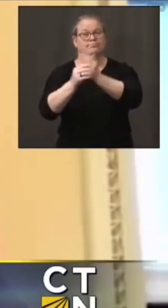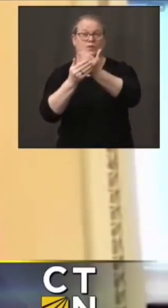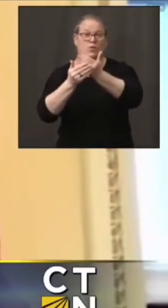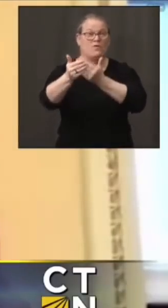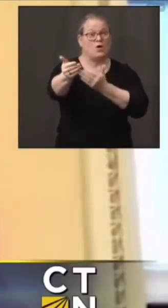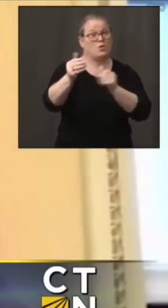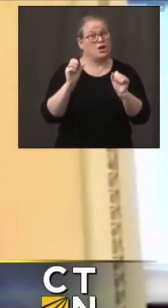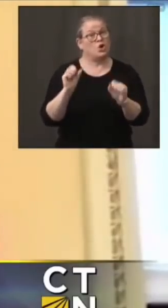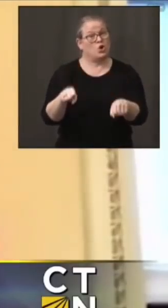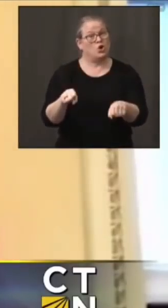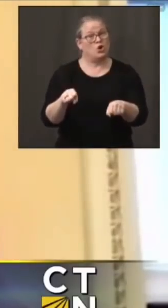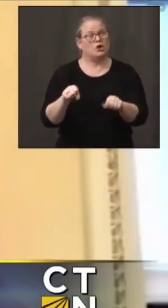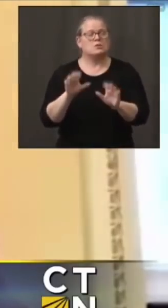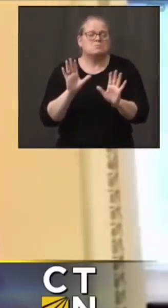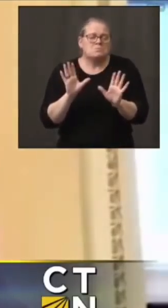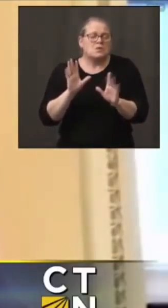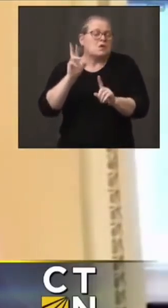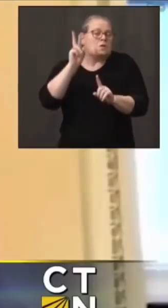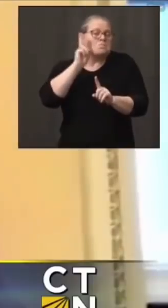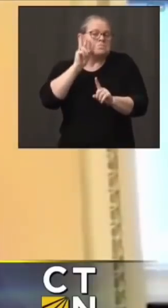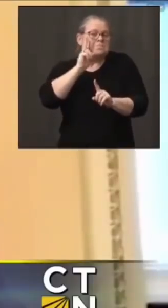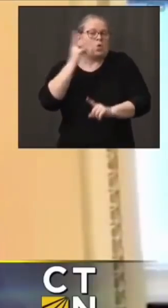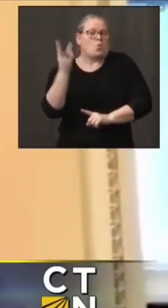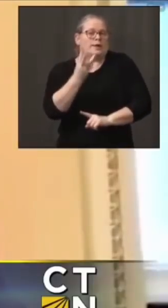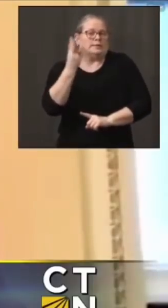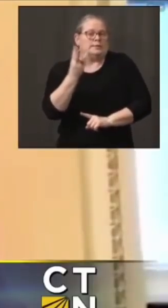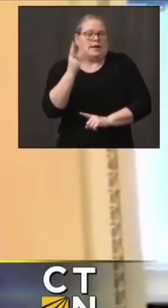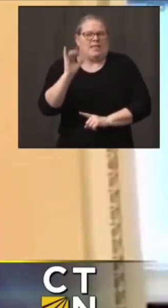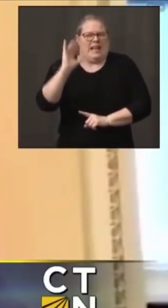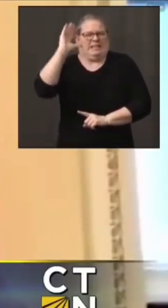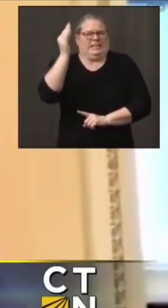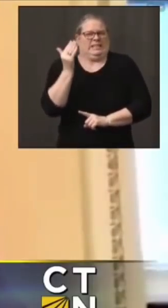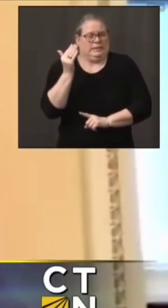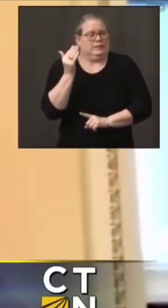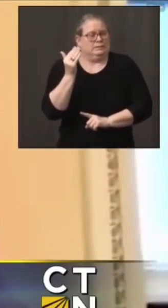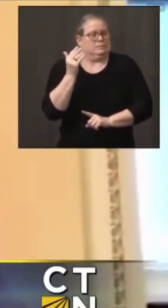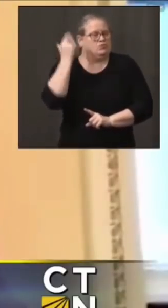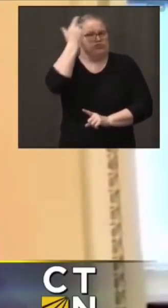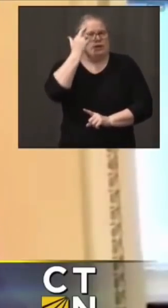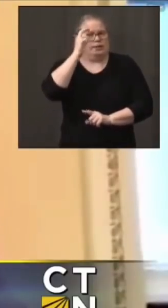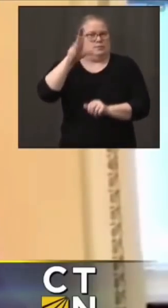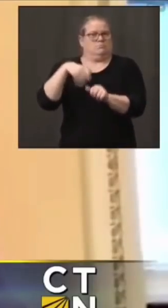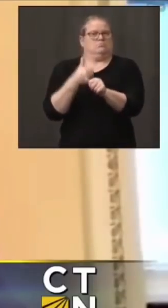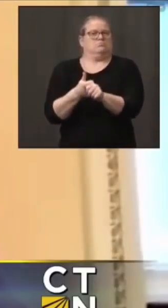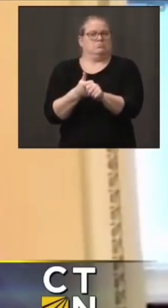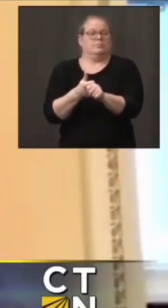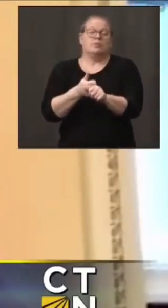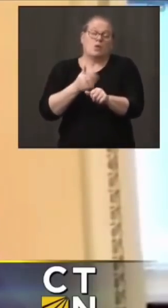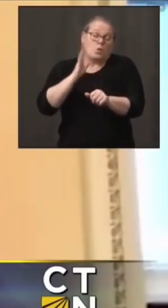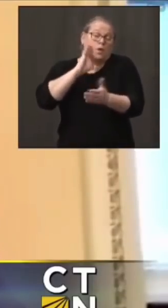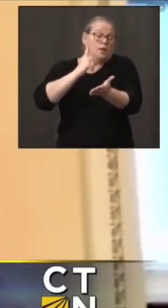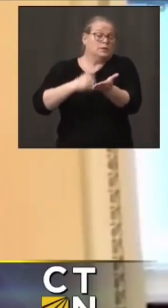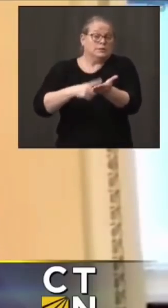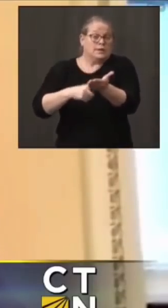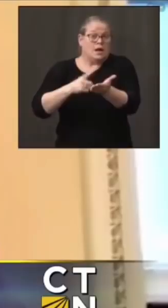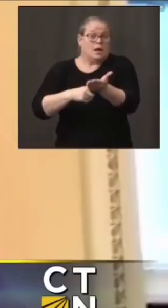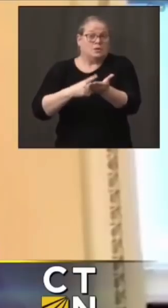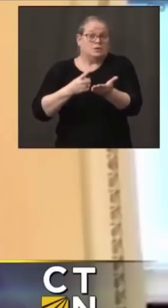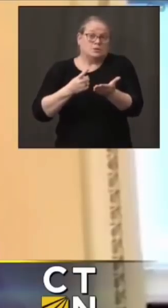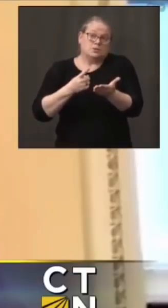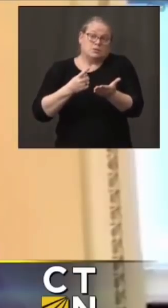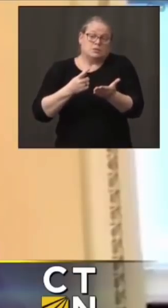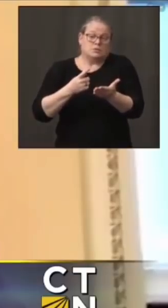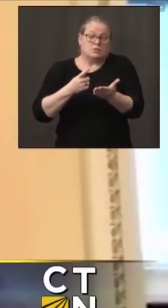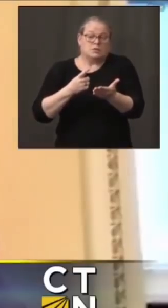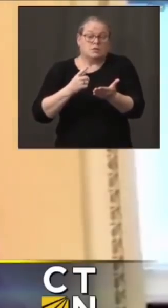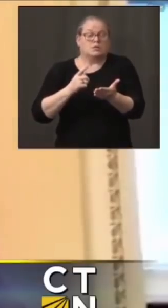forward. That is what Wednesday will be about. Those are the issues that will be discussed. I know on our side of the aisle